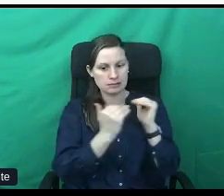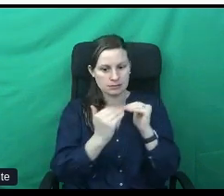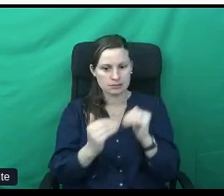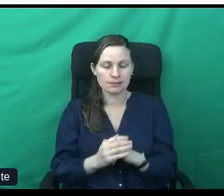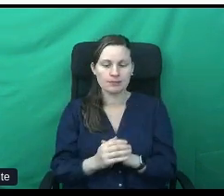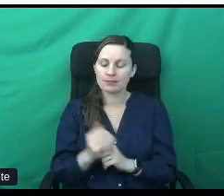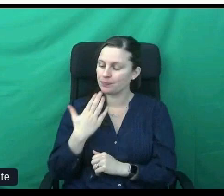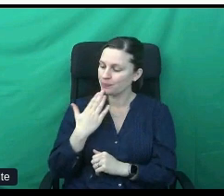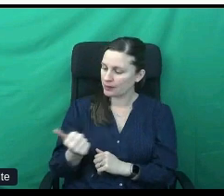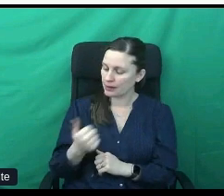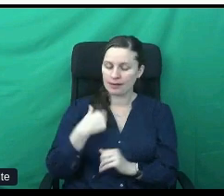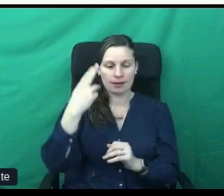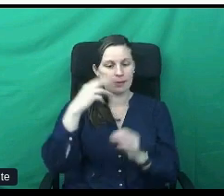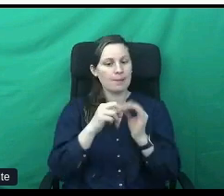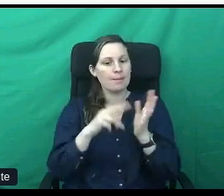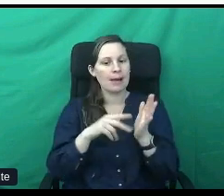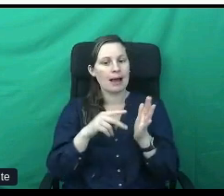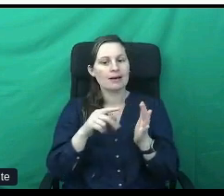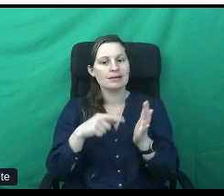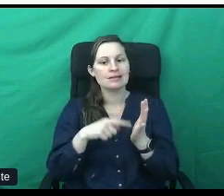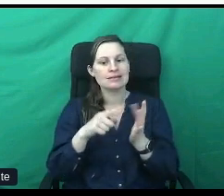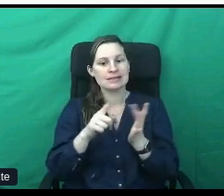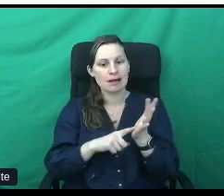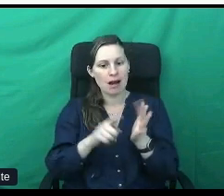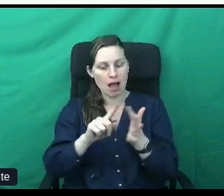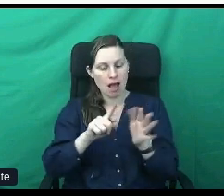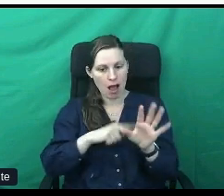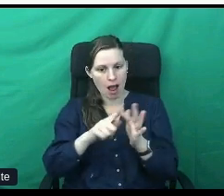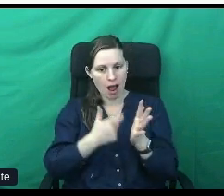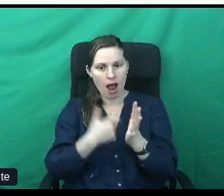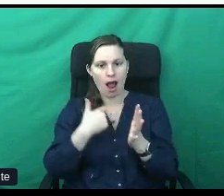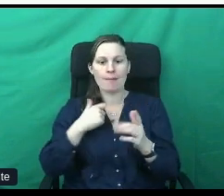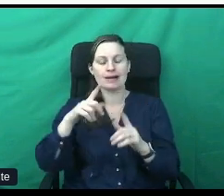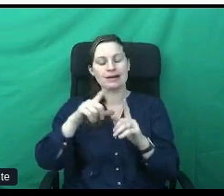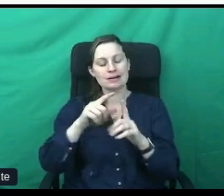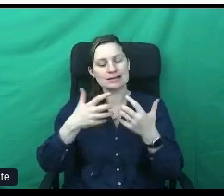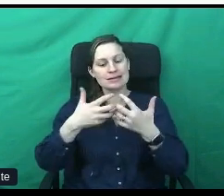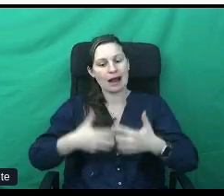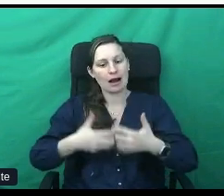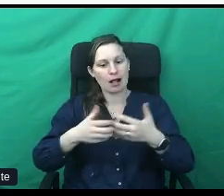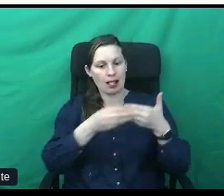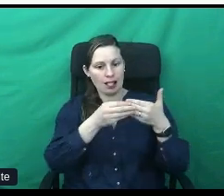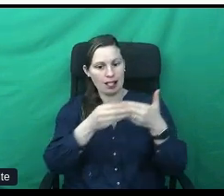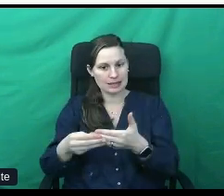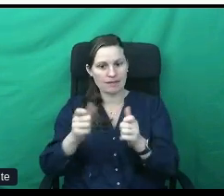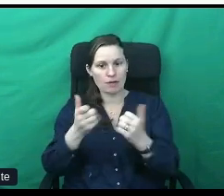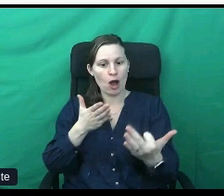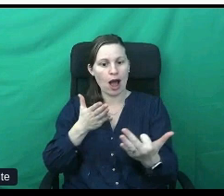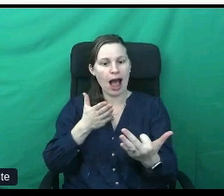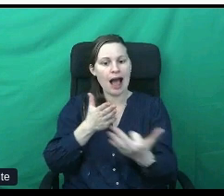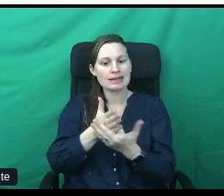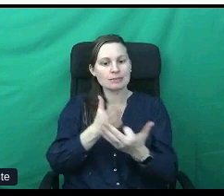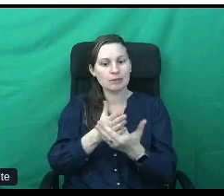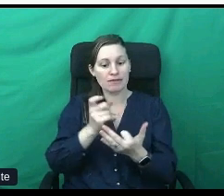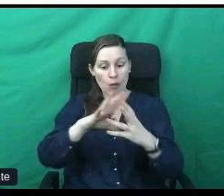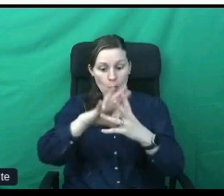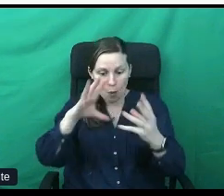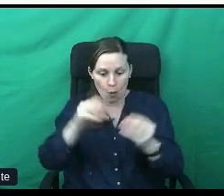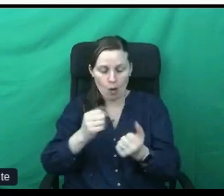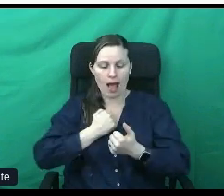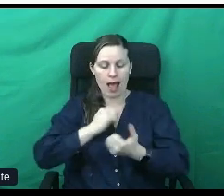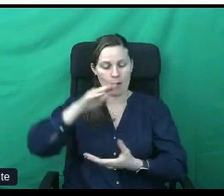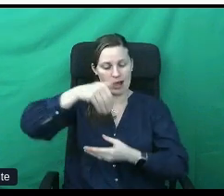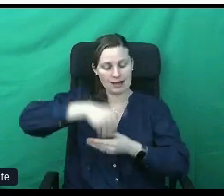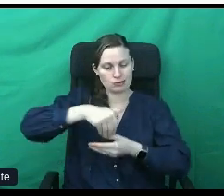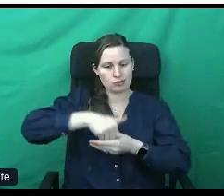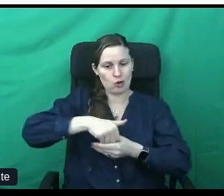Thank you. And I'm Ben Tillyer, and I'm employed as a technical lead responsible for the accessibility of all of our internal staff